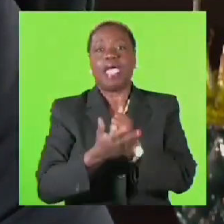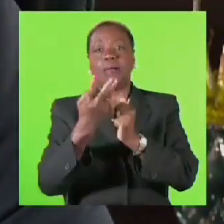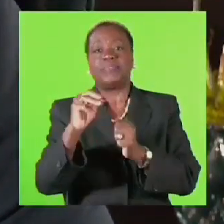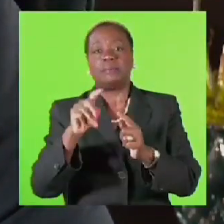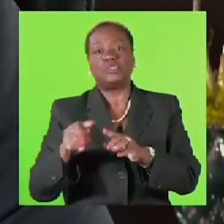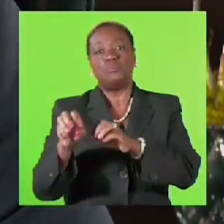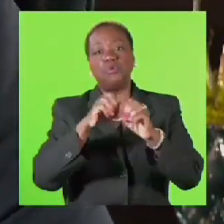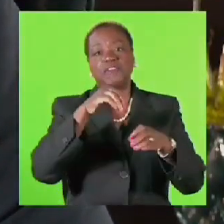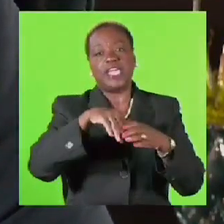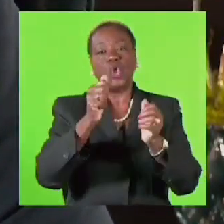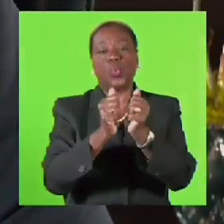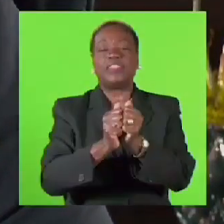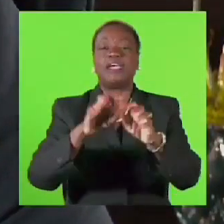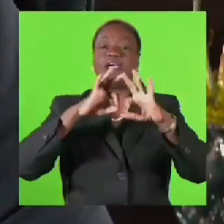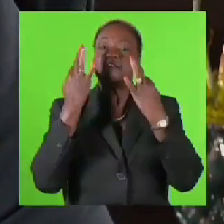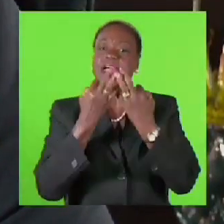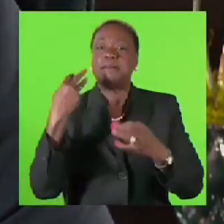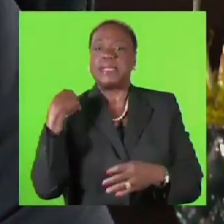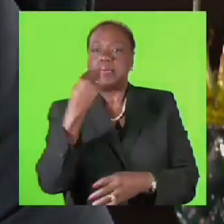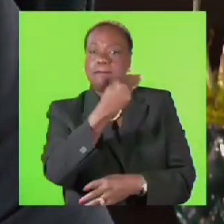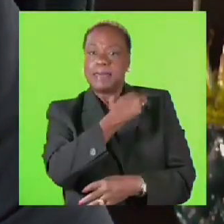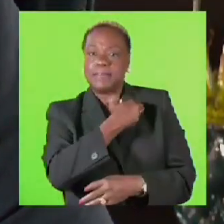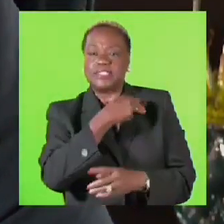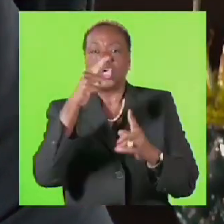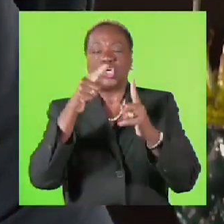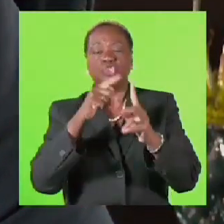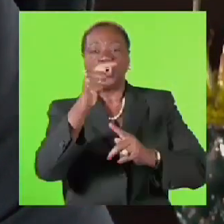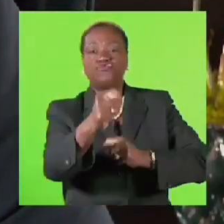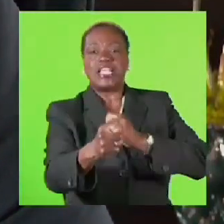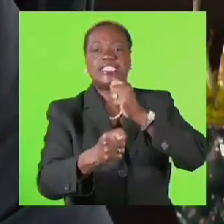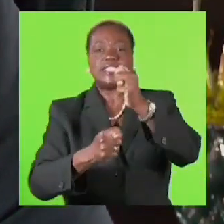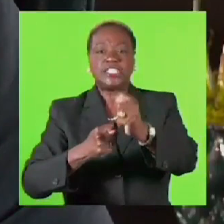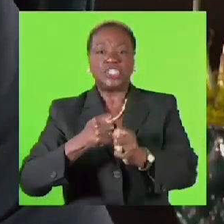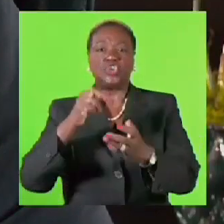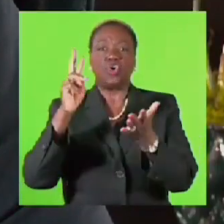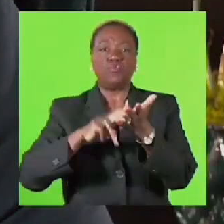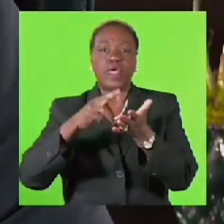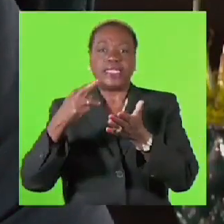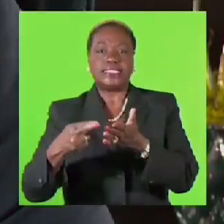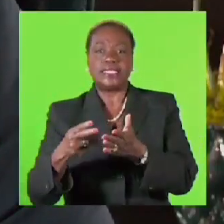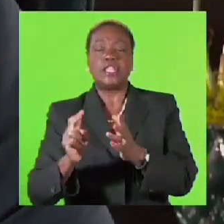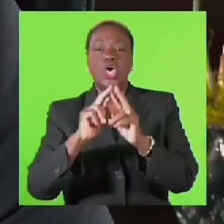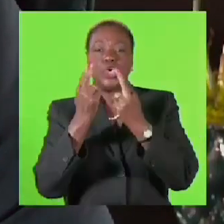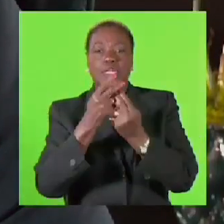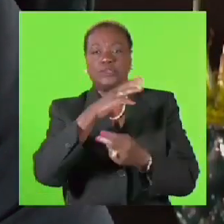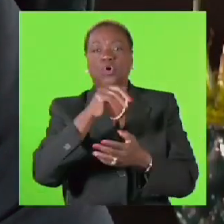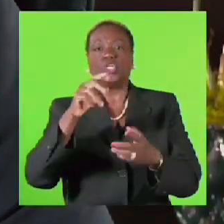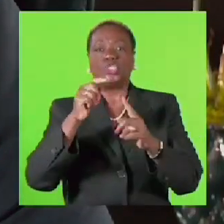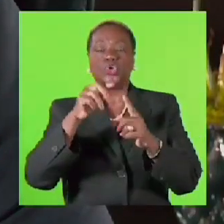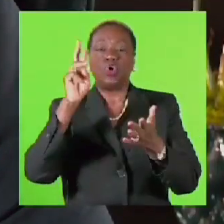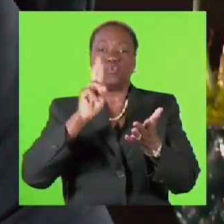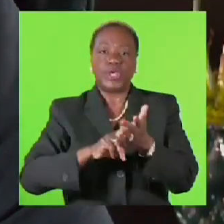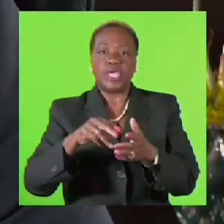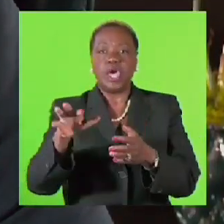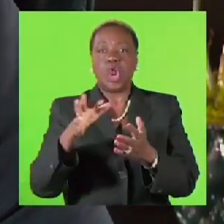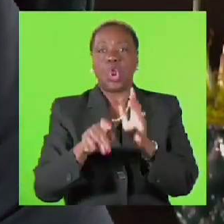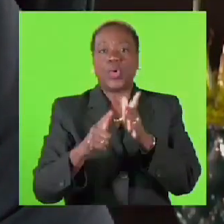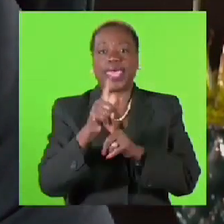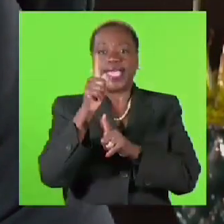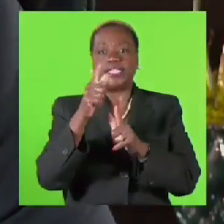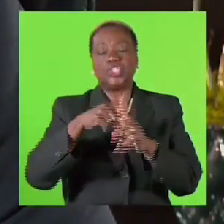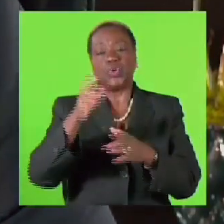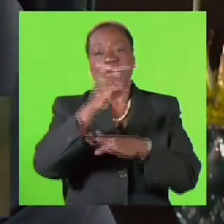to move in with family members, to transition to rental units, or to relocate to